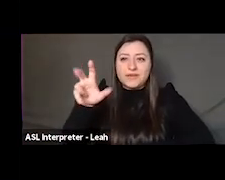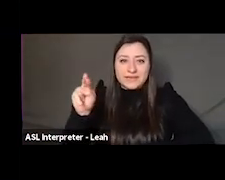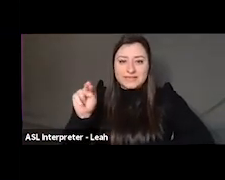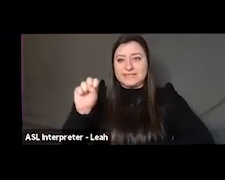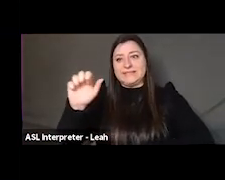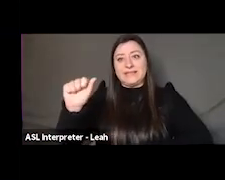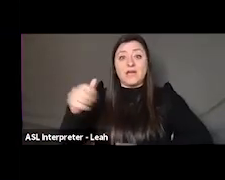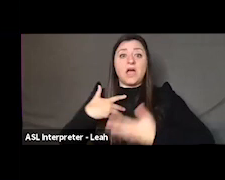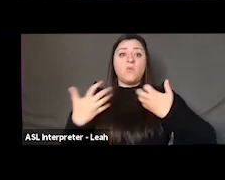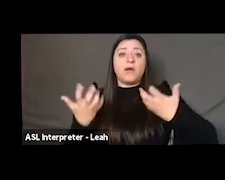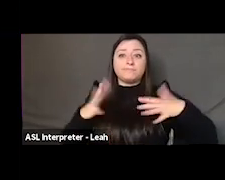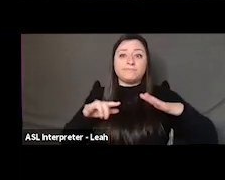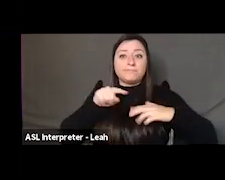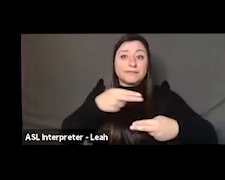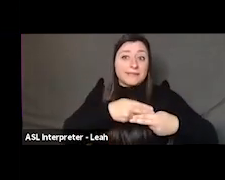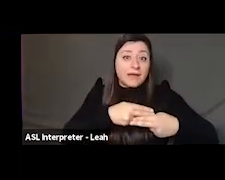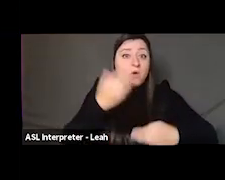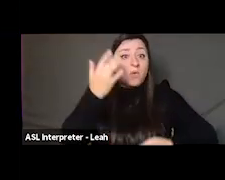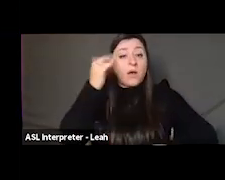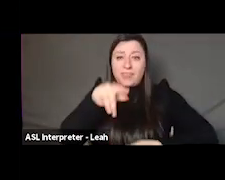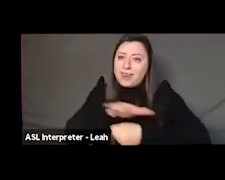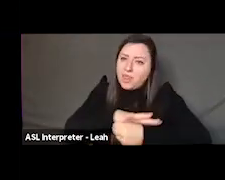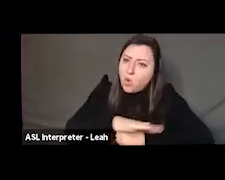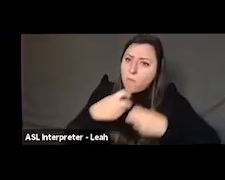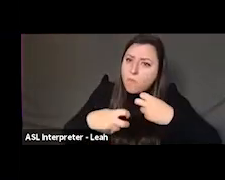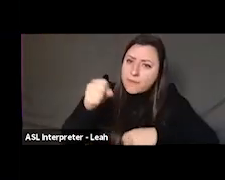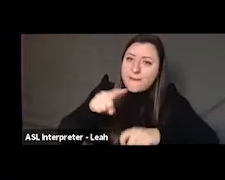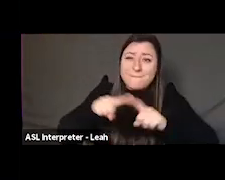yes, it is a local problem, but it has a global impact.